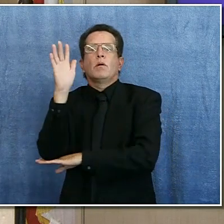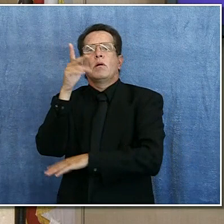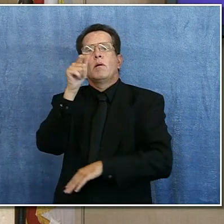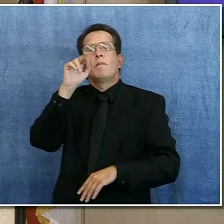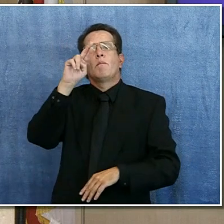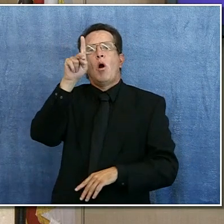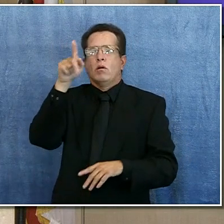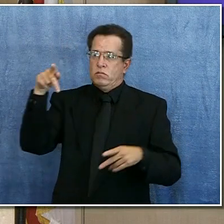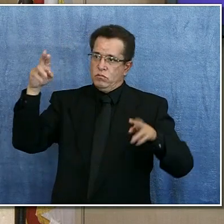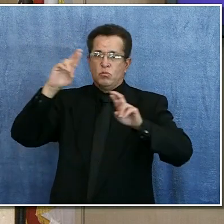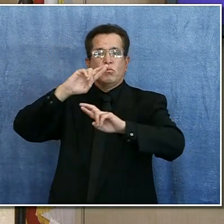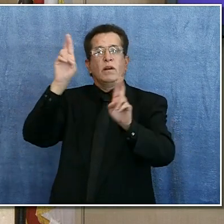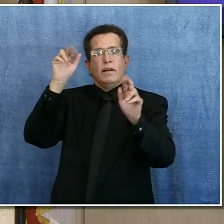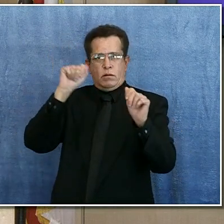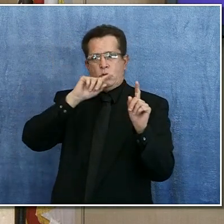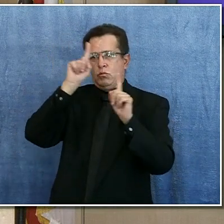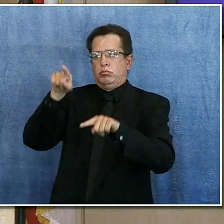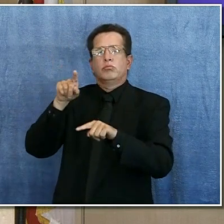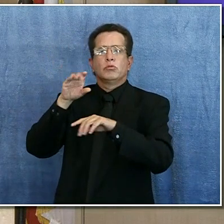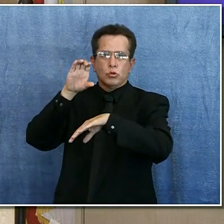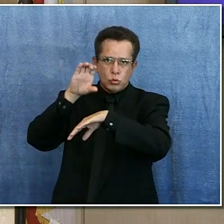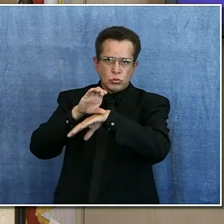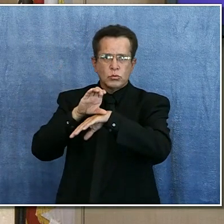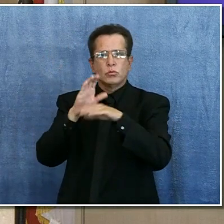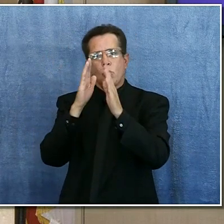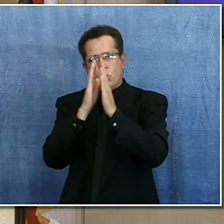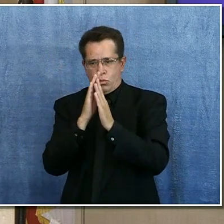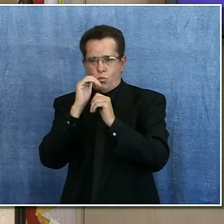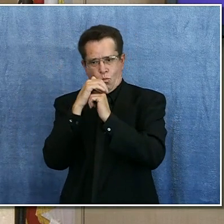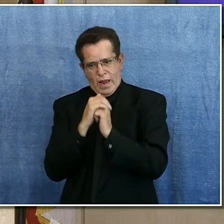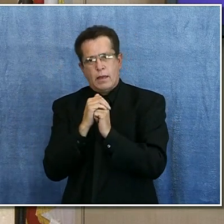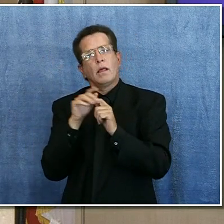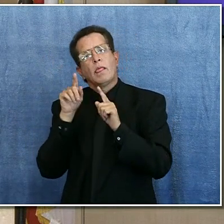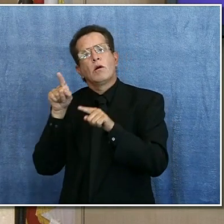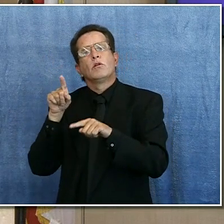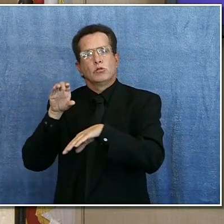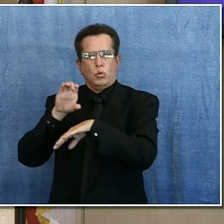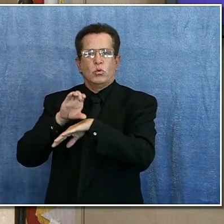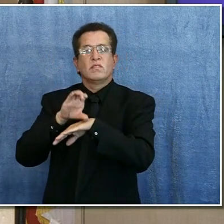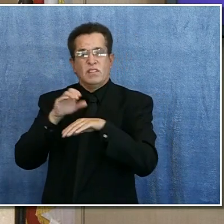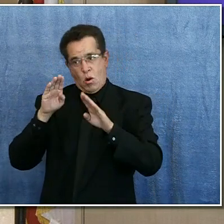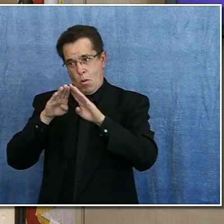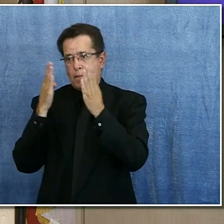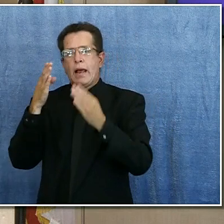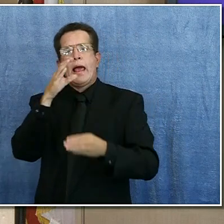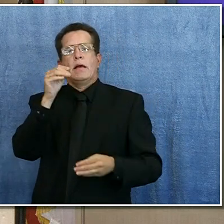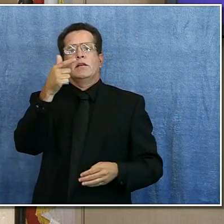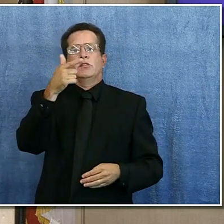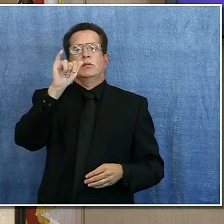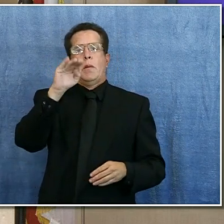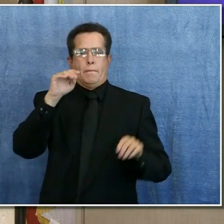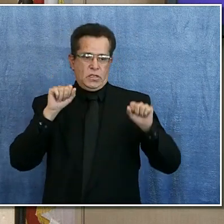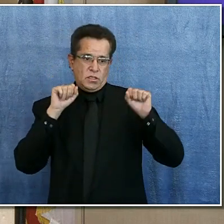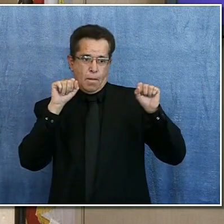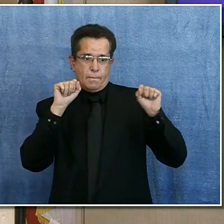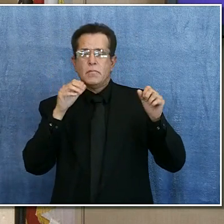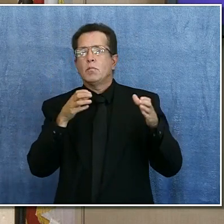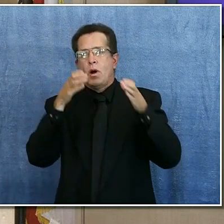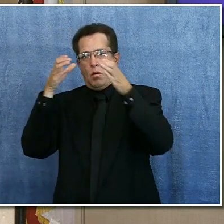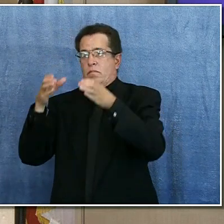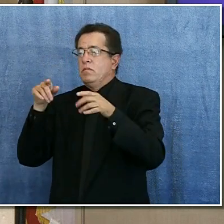outdoor worship services and fitness workouts. This will help entities with restrictions on indoor